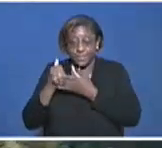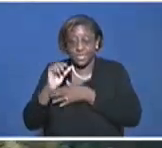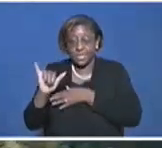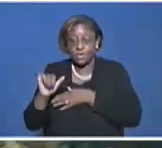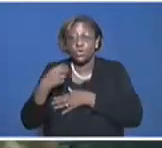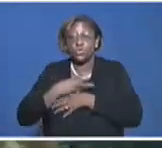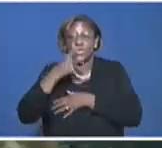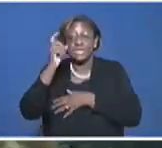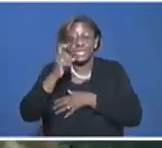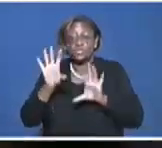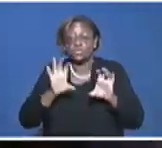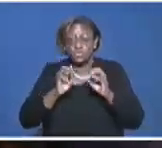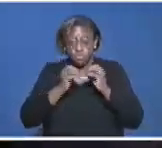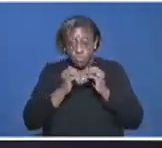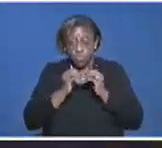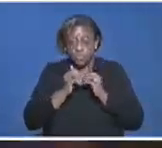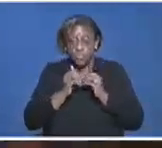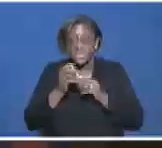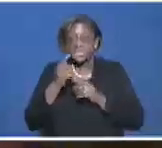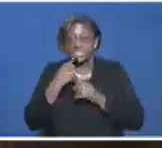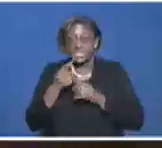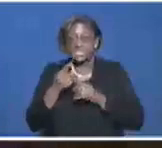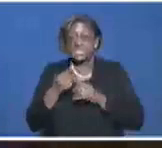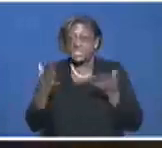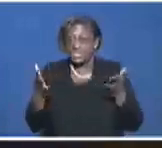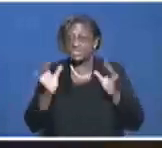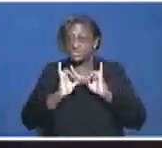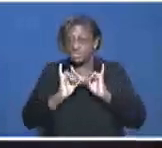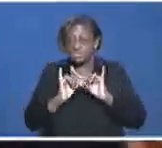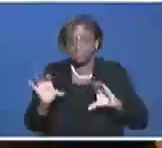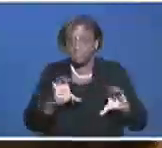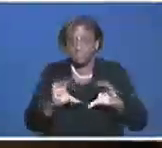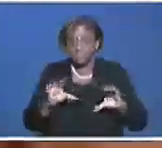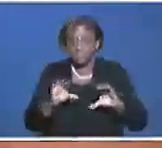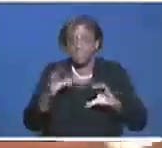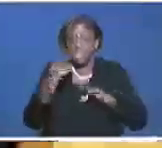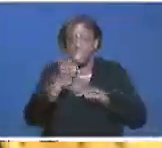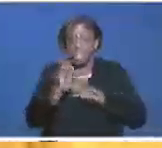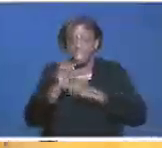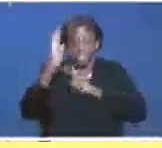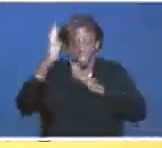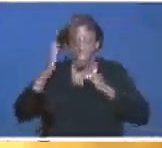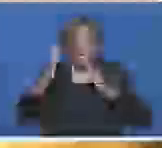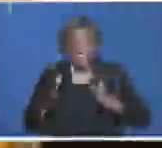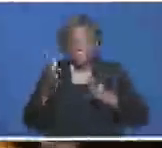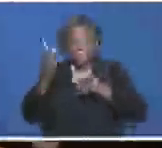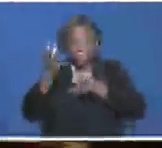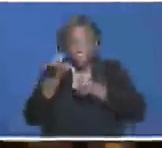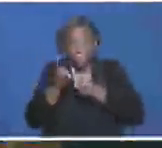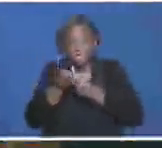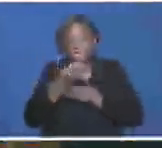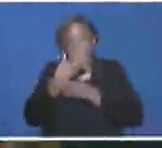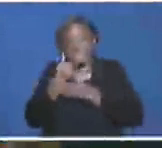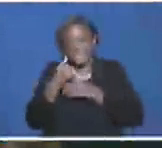more. Wilchcombe says ultimately, there are many things still to be dealt with, and Bahamians voted the PLP into office because they wanted a better